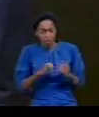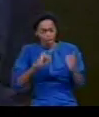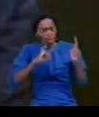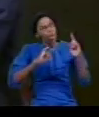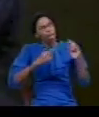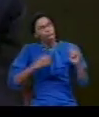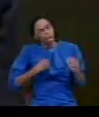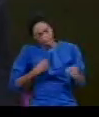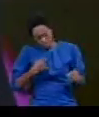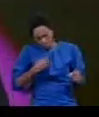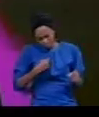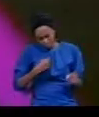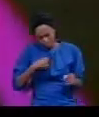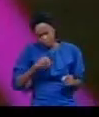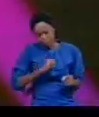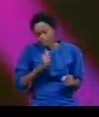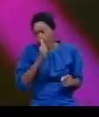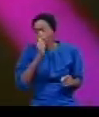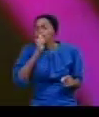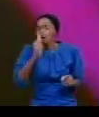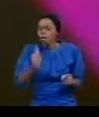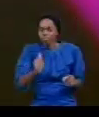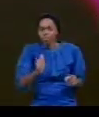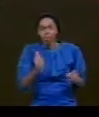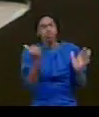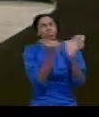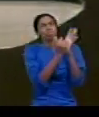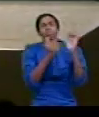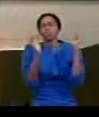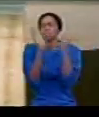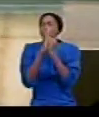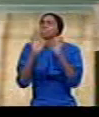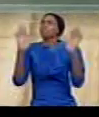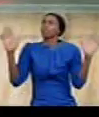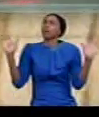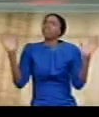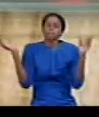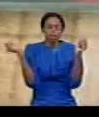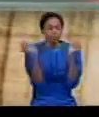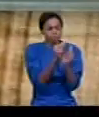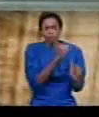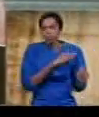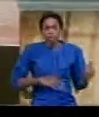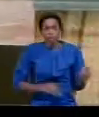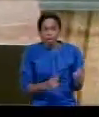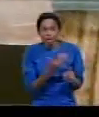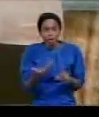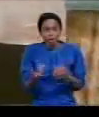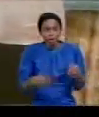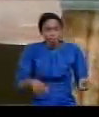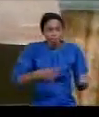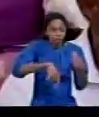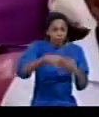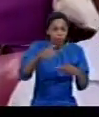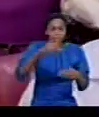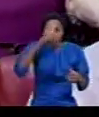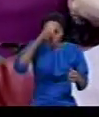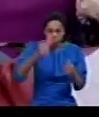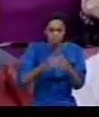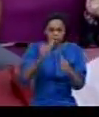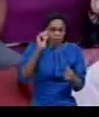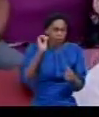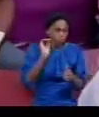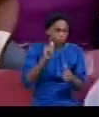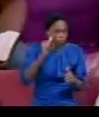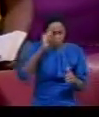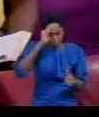crucified with Christ. Anything happening around you, you remind yourself, I am crucified with Christ. I used to behave like that,